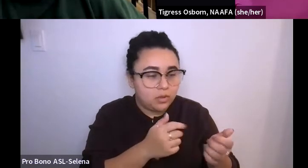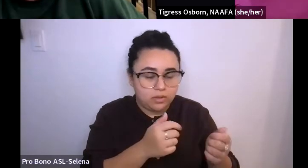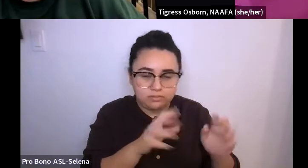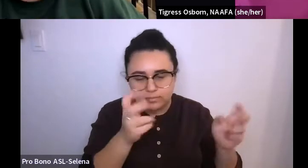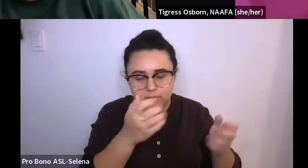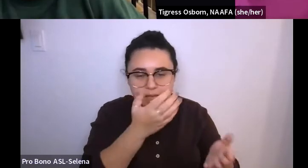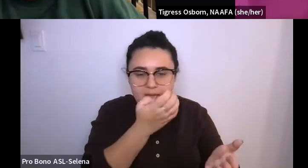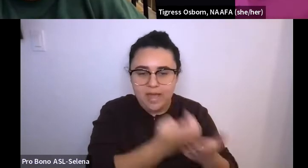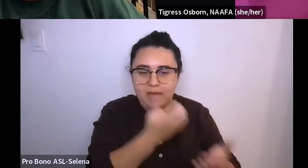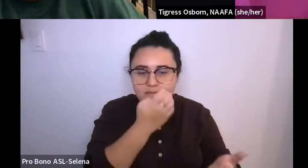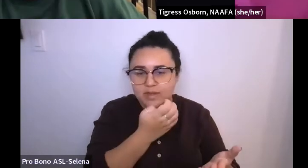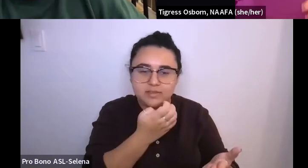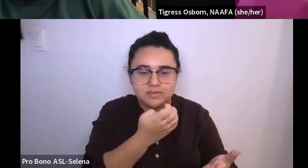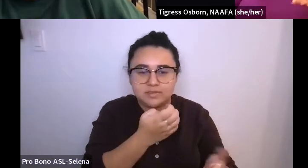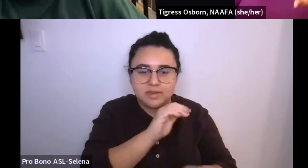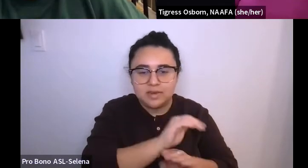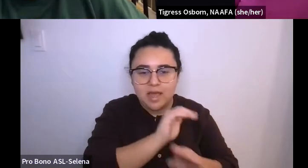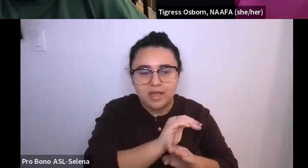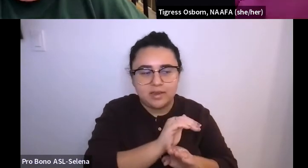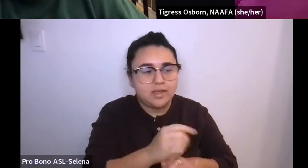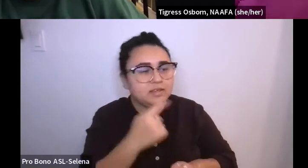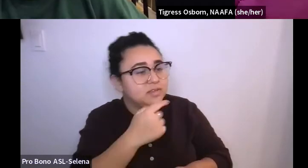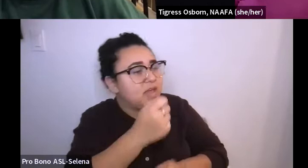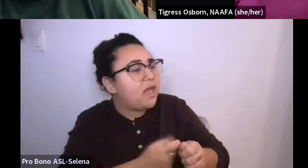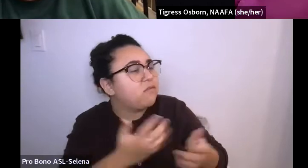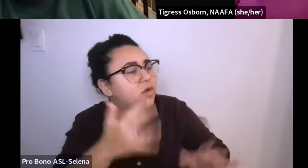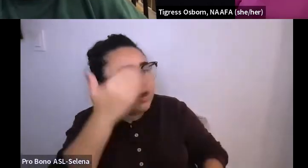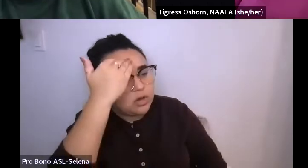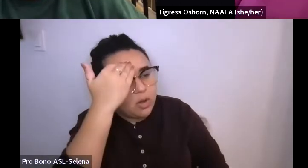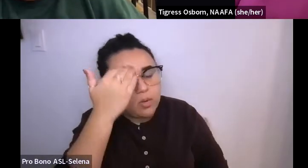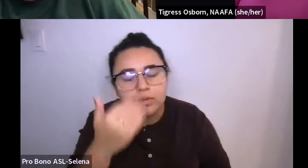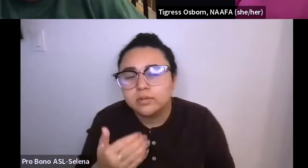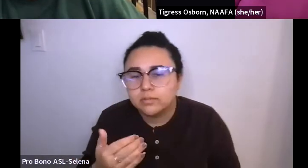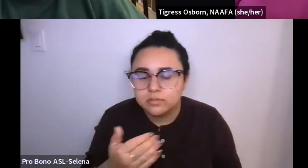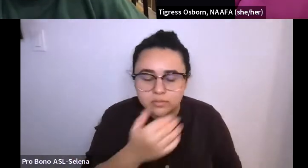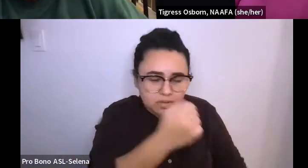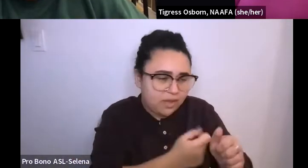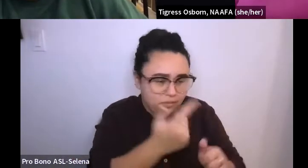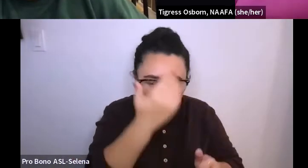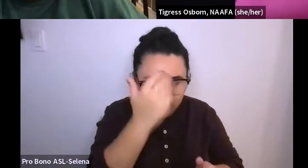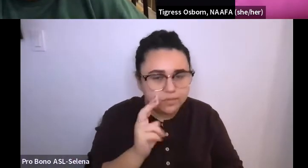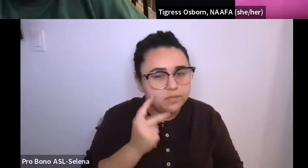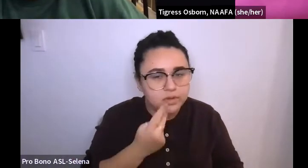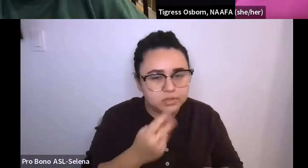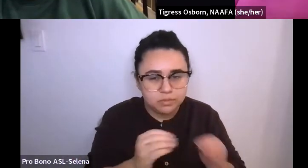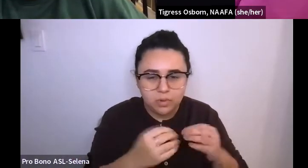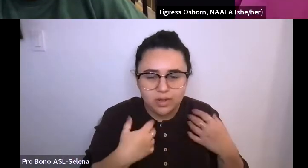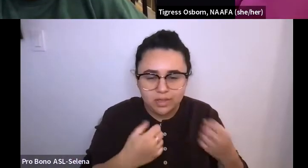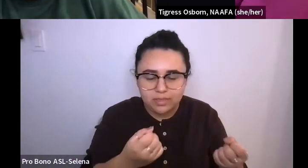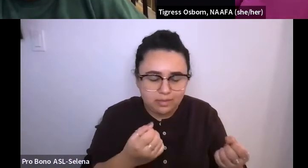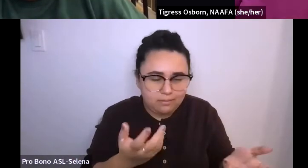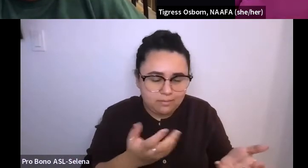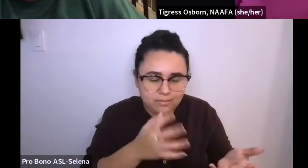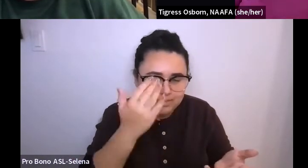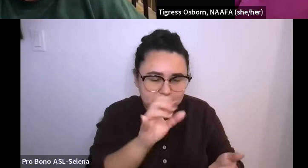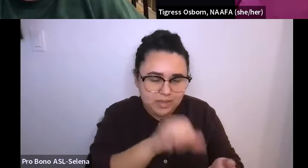everybody knows that vegetables are more healthy, or like, you know, that's that, you know, yeah. What I mean, kind of sounds like that. Okay, so we have another question. This